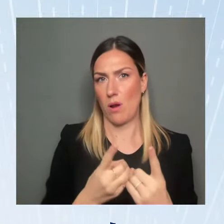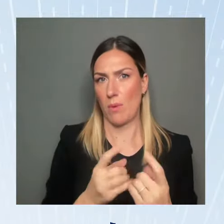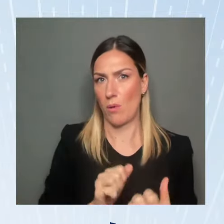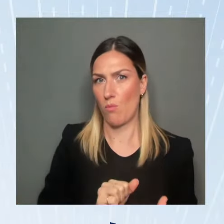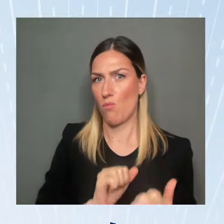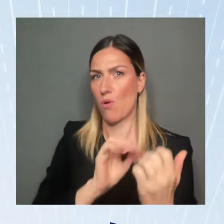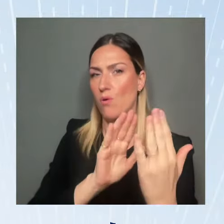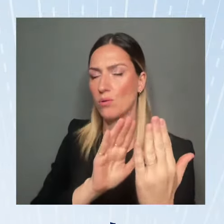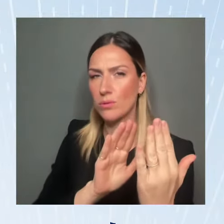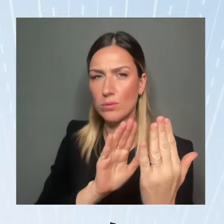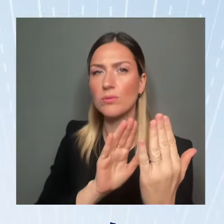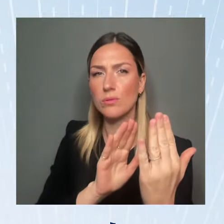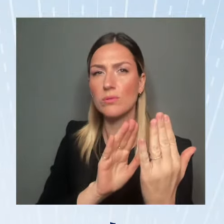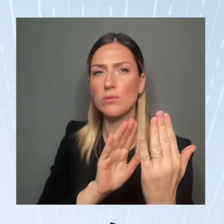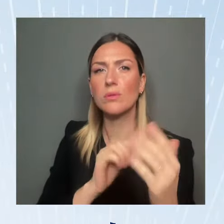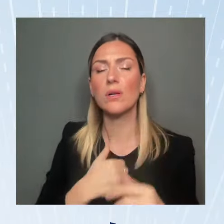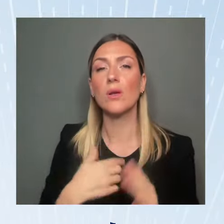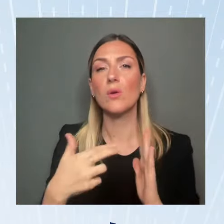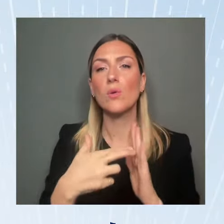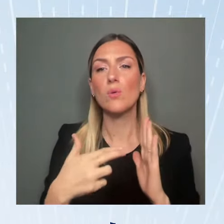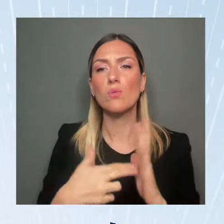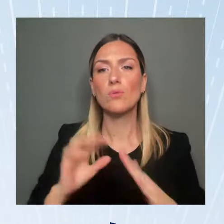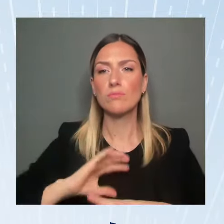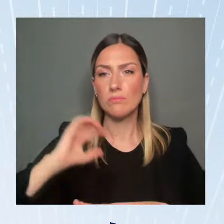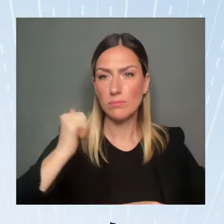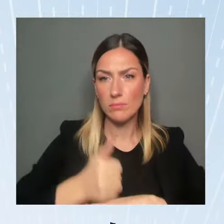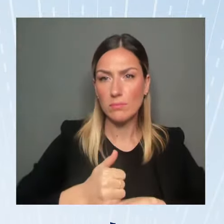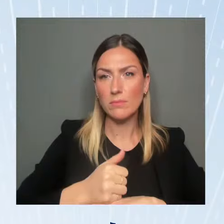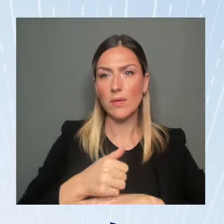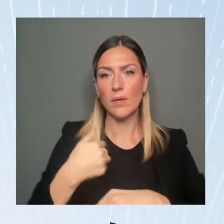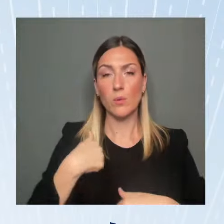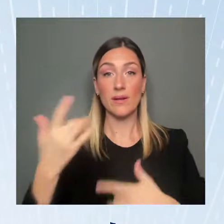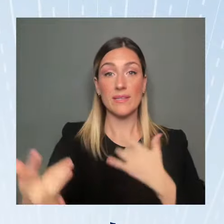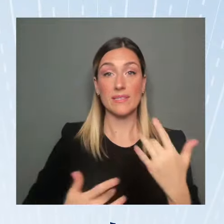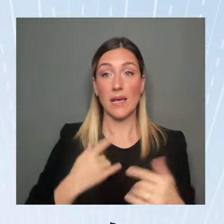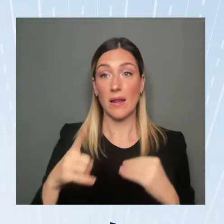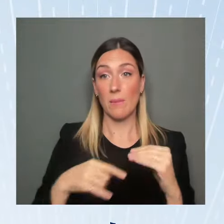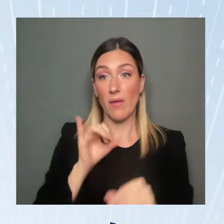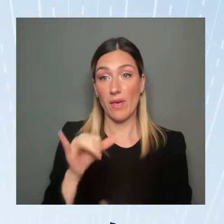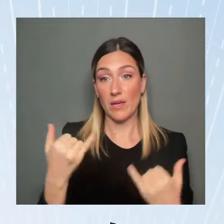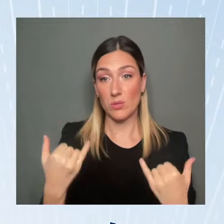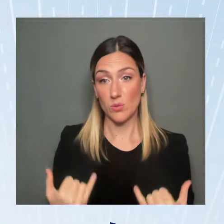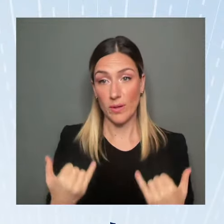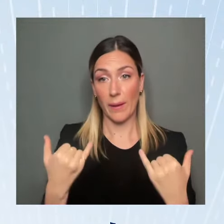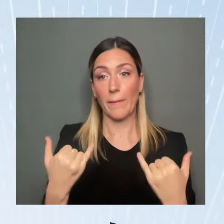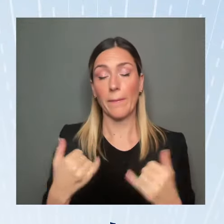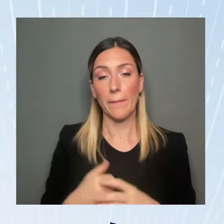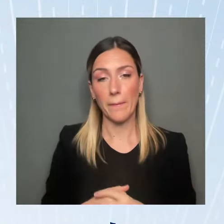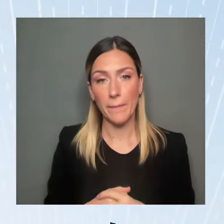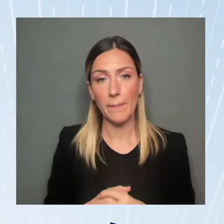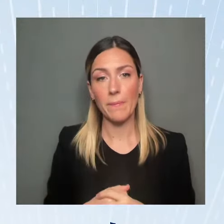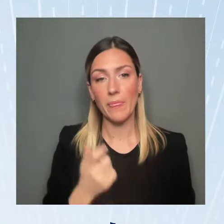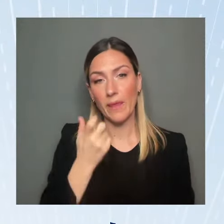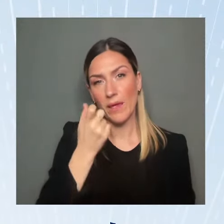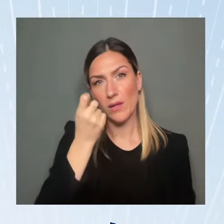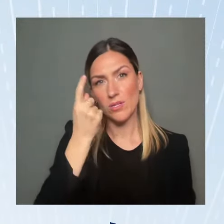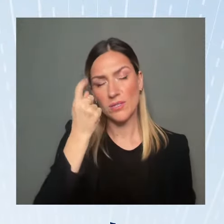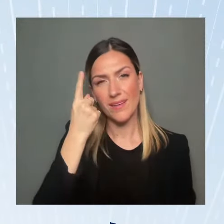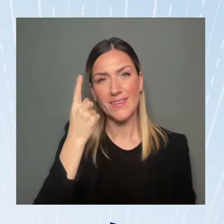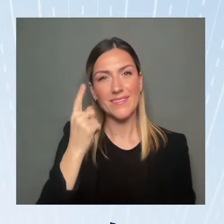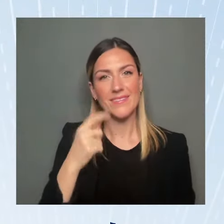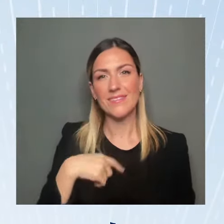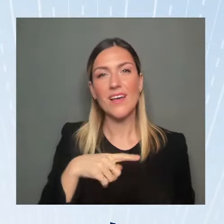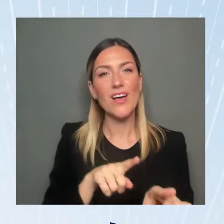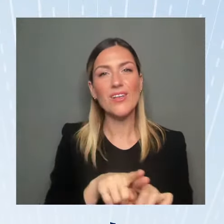in, and it's the rulemaking, of course, is an example that we're very excited about today. But we know that it's also a matter of the